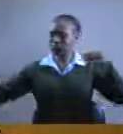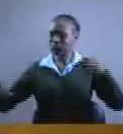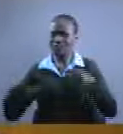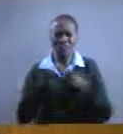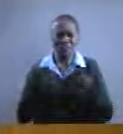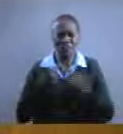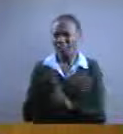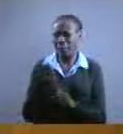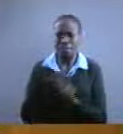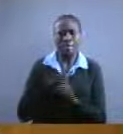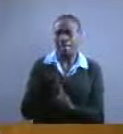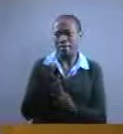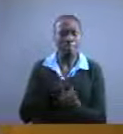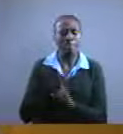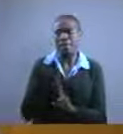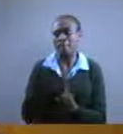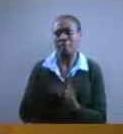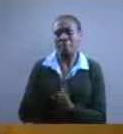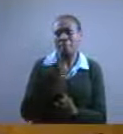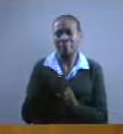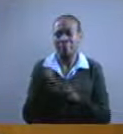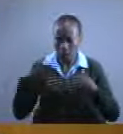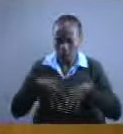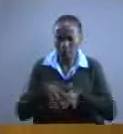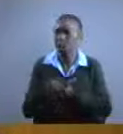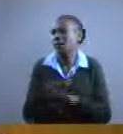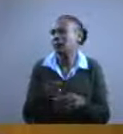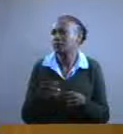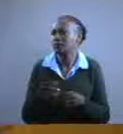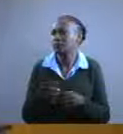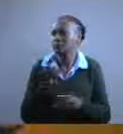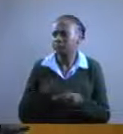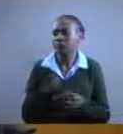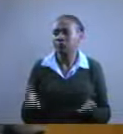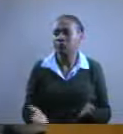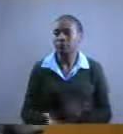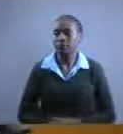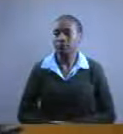and make sure that we implement at the end of the day.